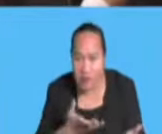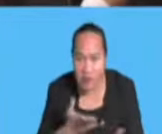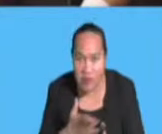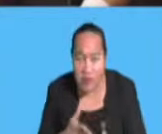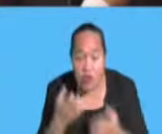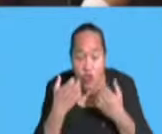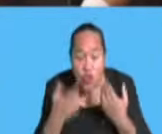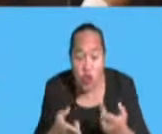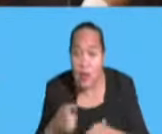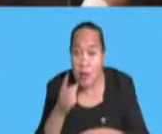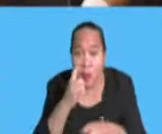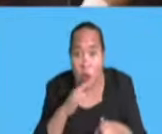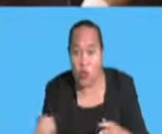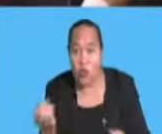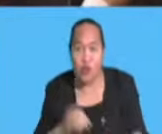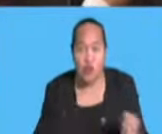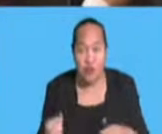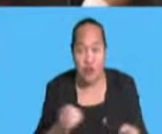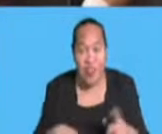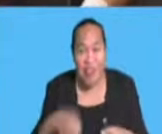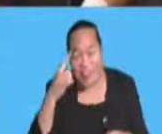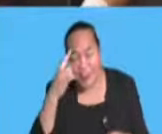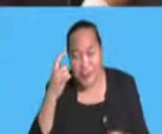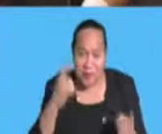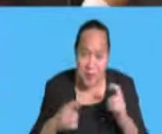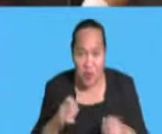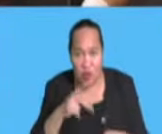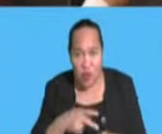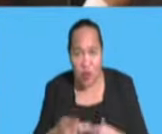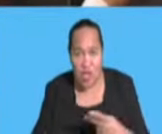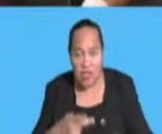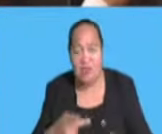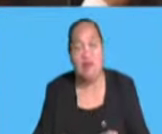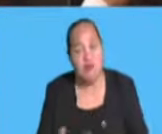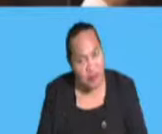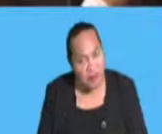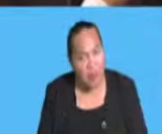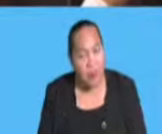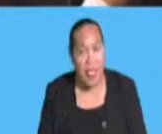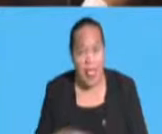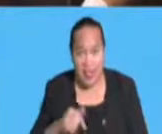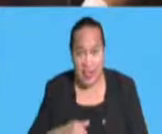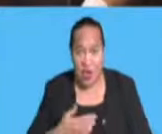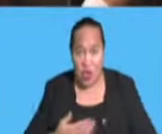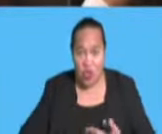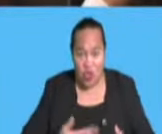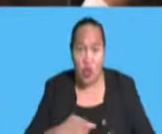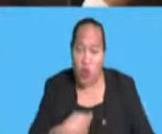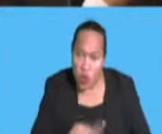all Fijians who contributed to this process. Mr. Speaker, in continuing in the spirit of this